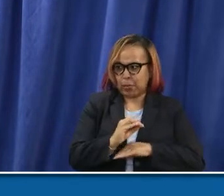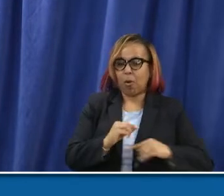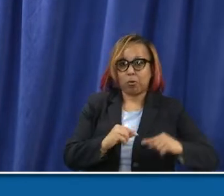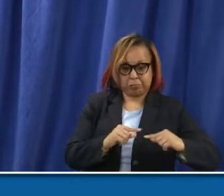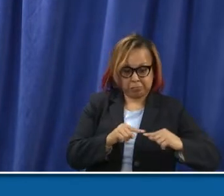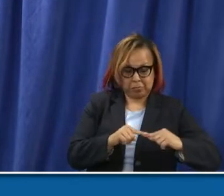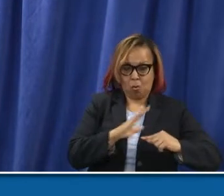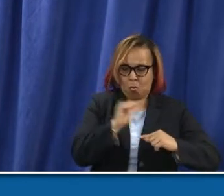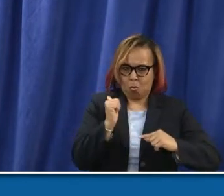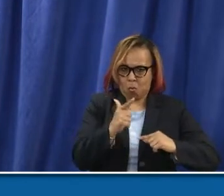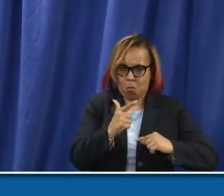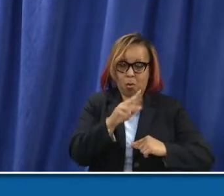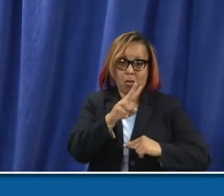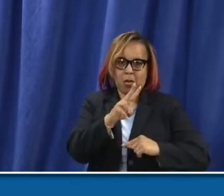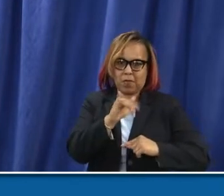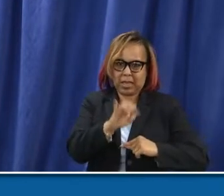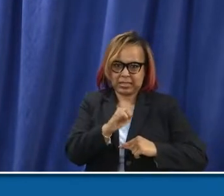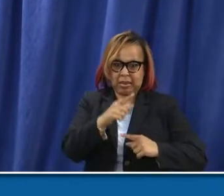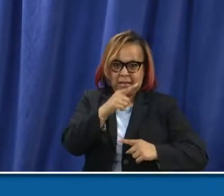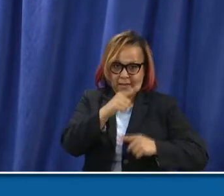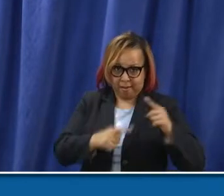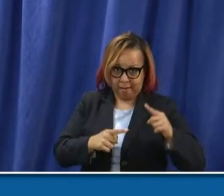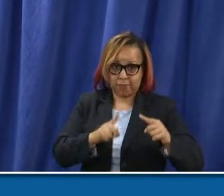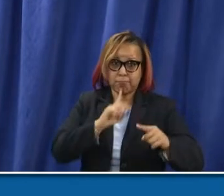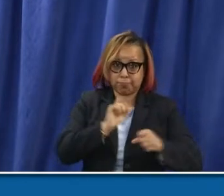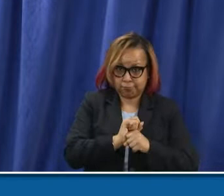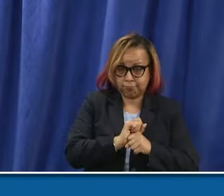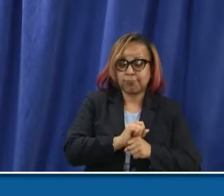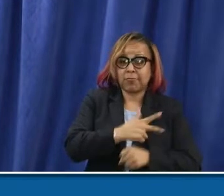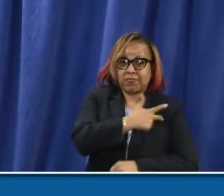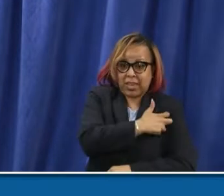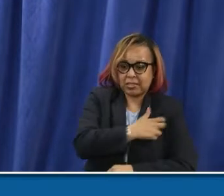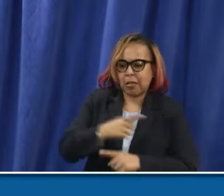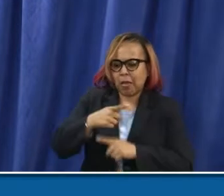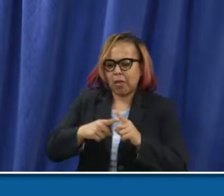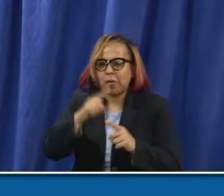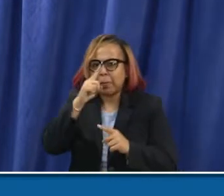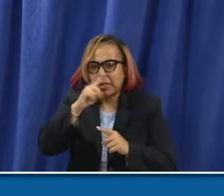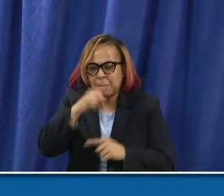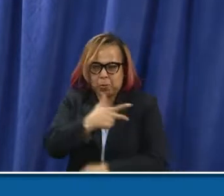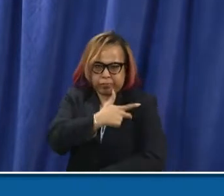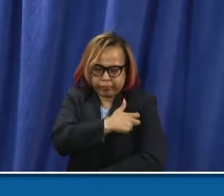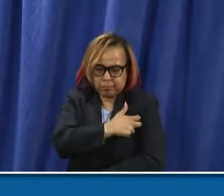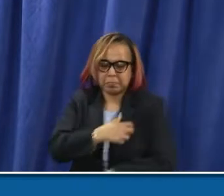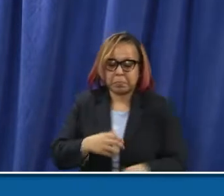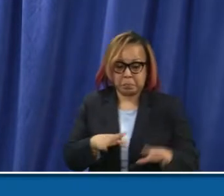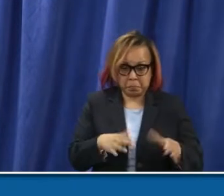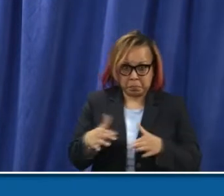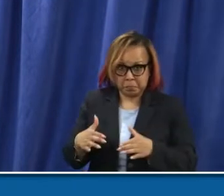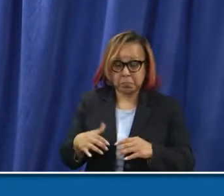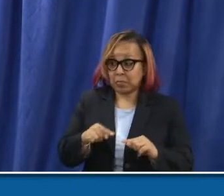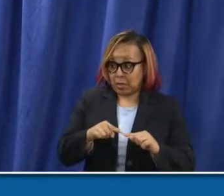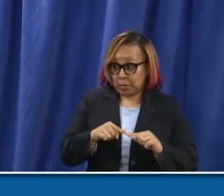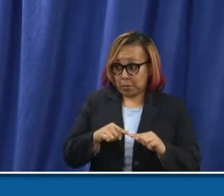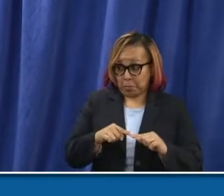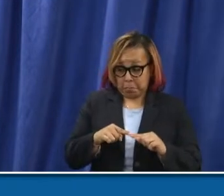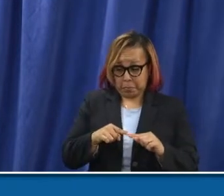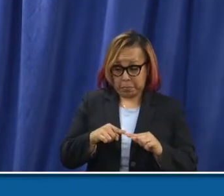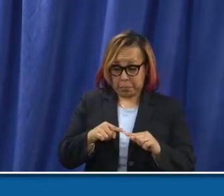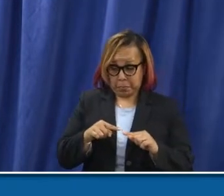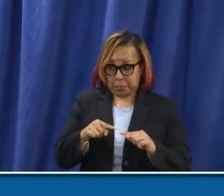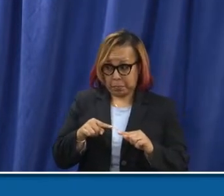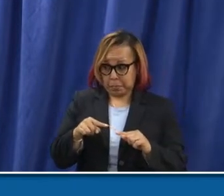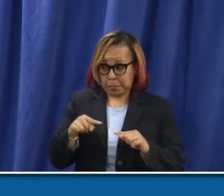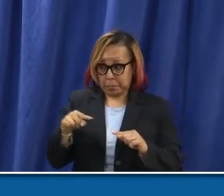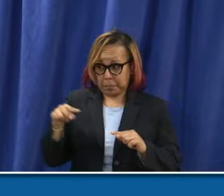that vaccine, half placebo, half vaccine, or everybody gets the injection, half placebo and half vaccine. And then we follow forward